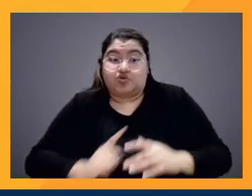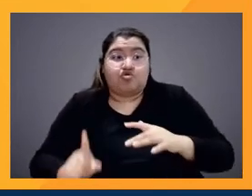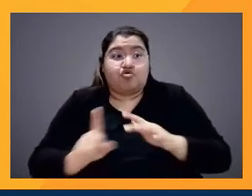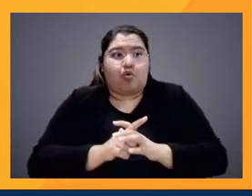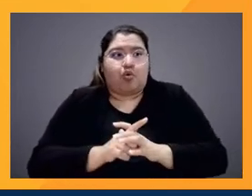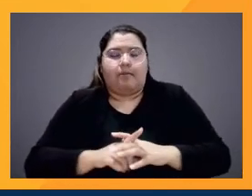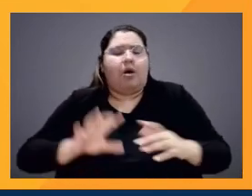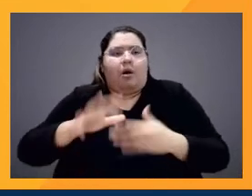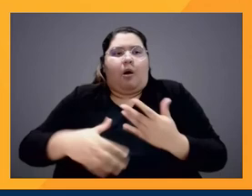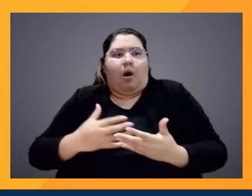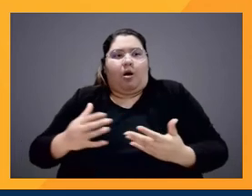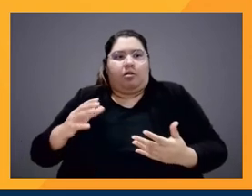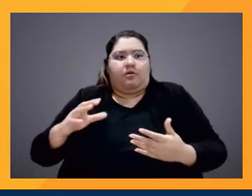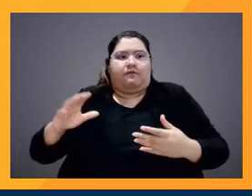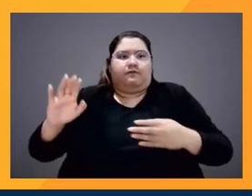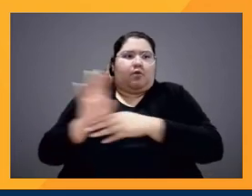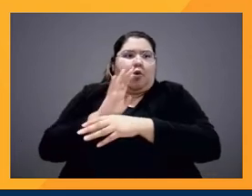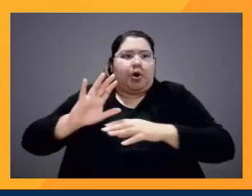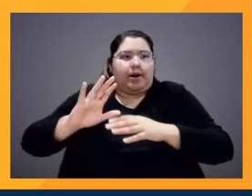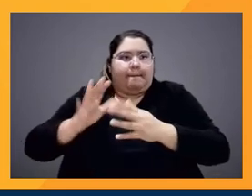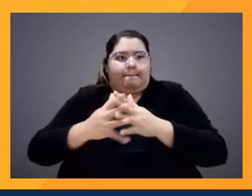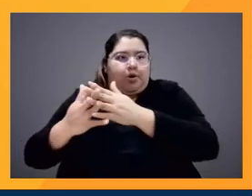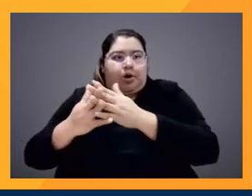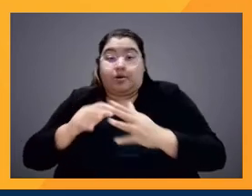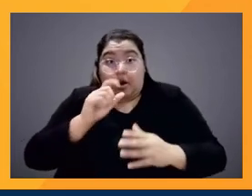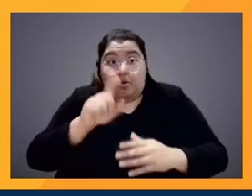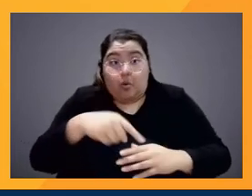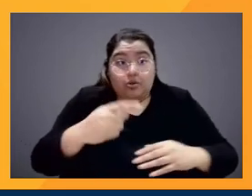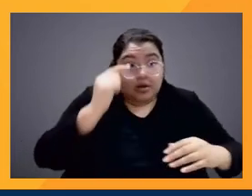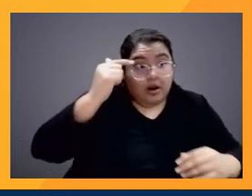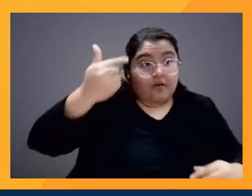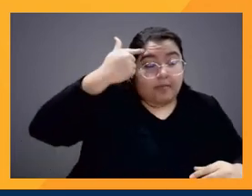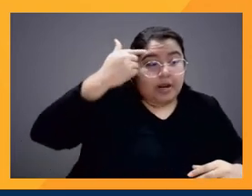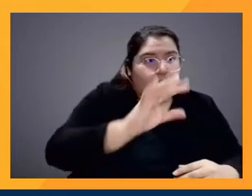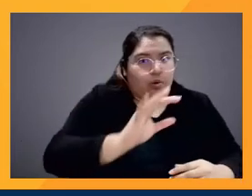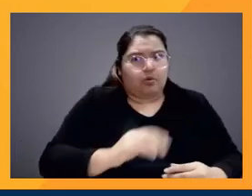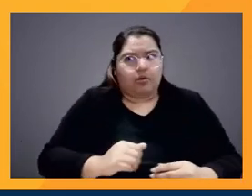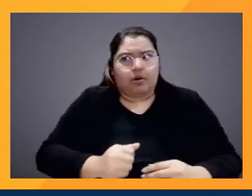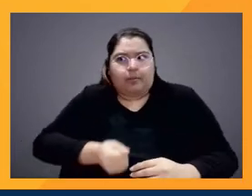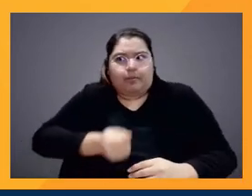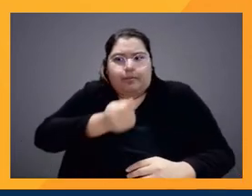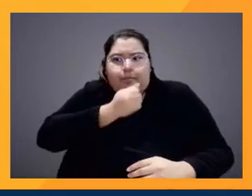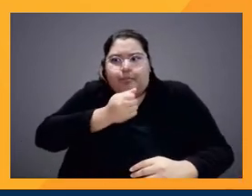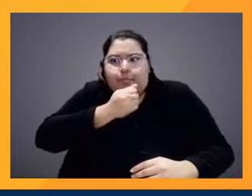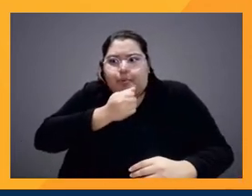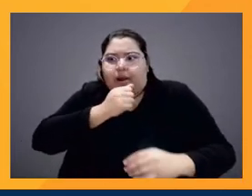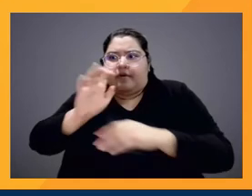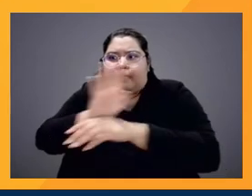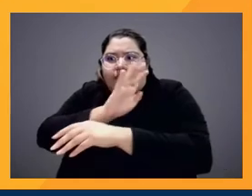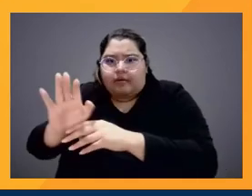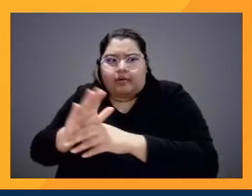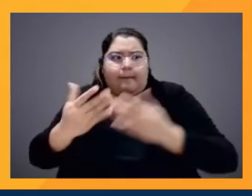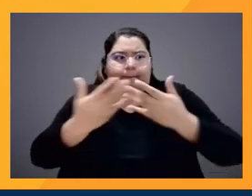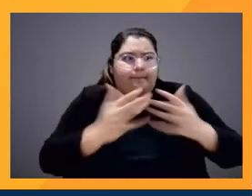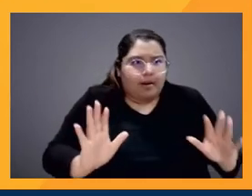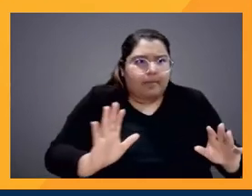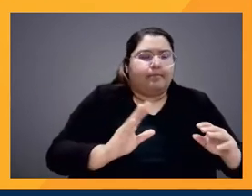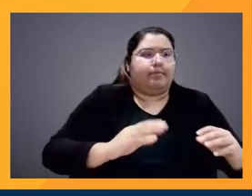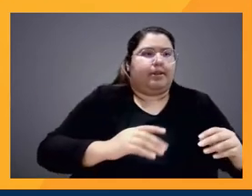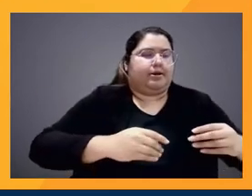big difference between now and the 2008, 2009 crisis has been the kind of fiscal support, the kind of just government